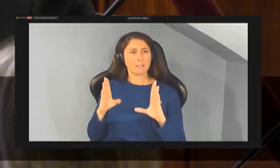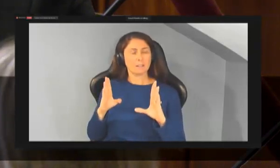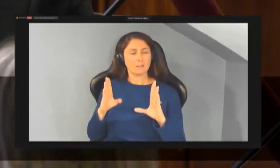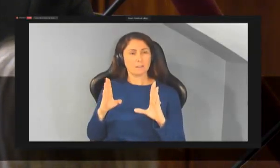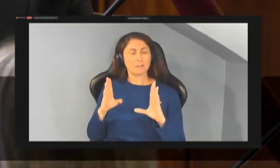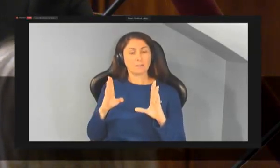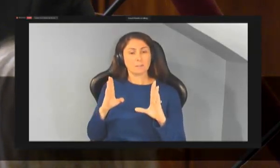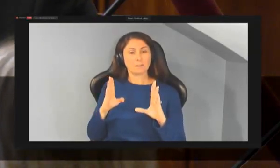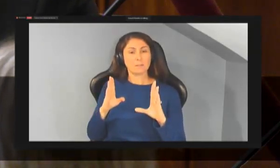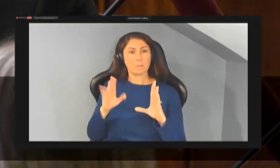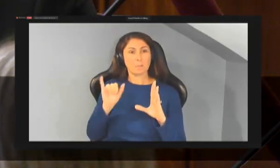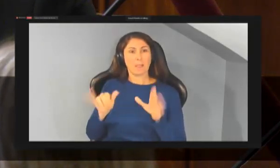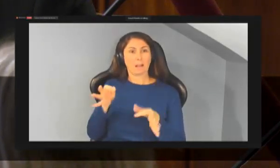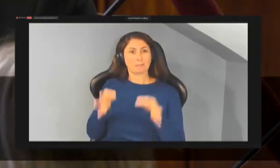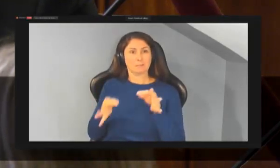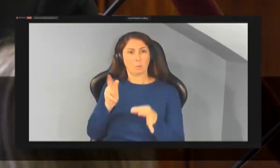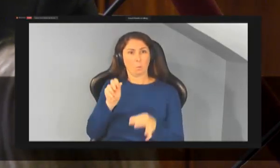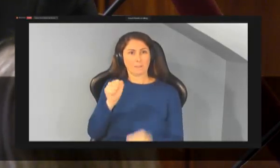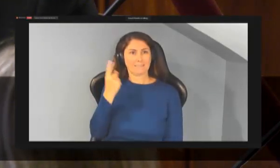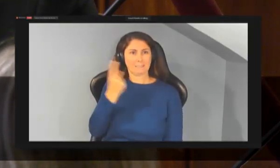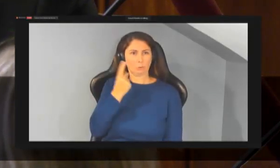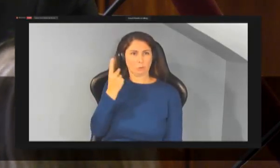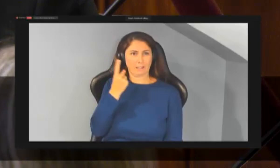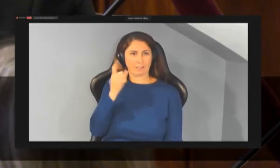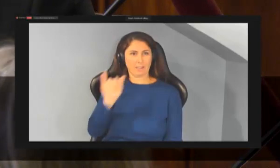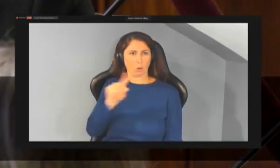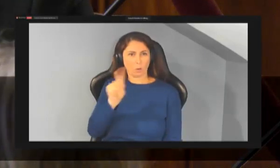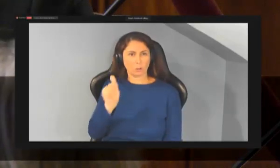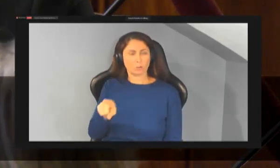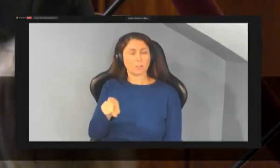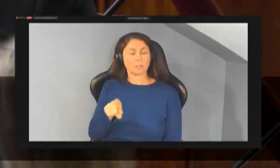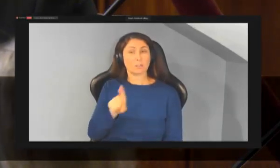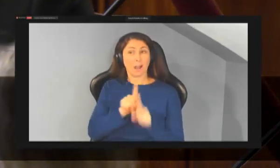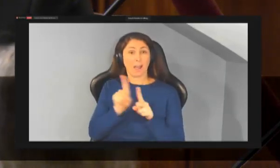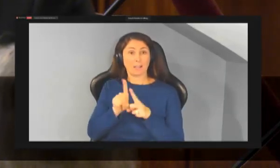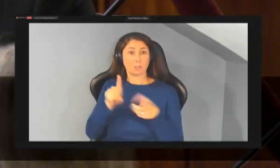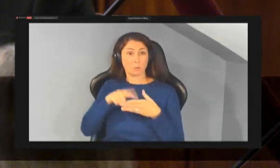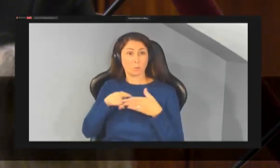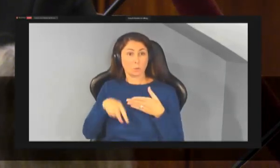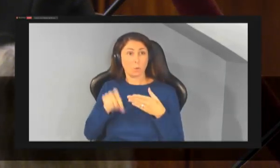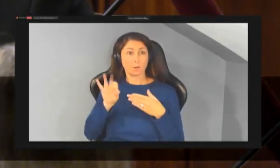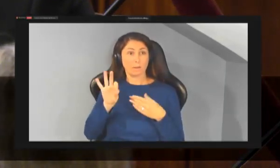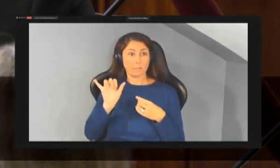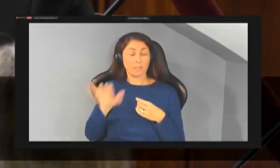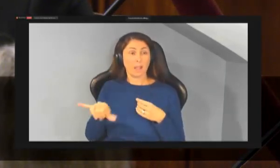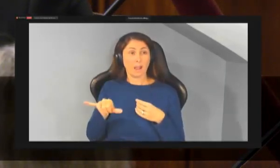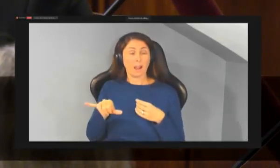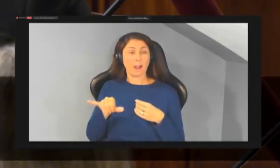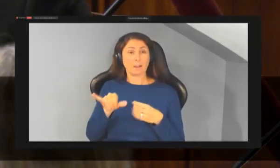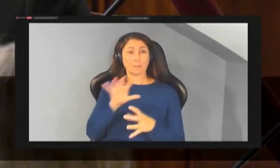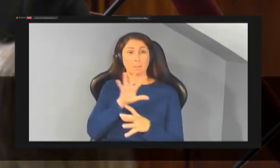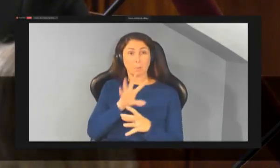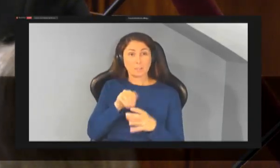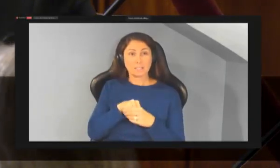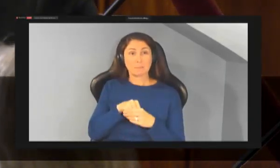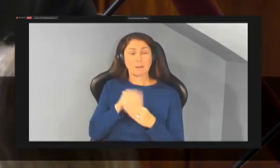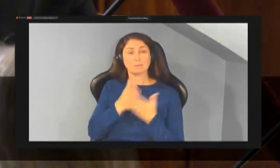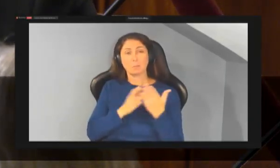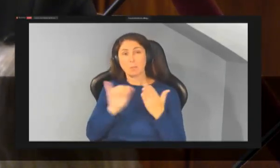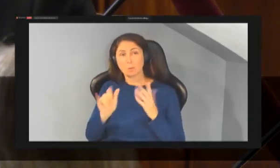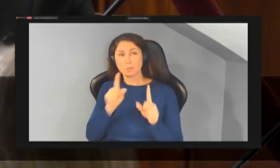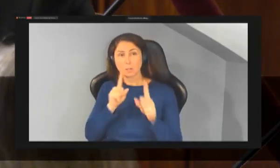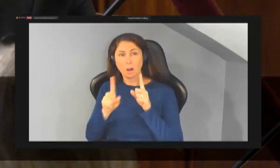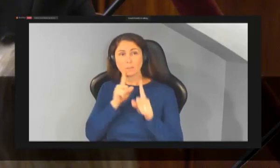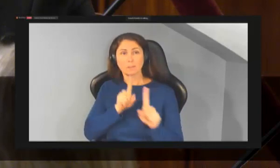was considering that question. And as a result of that, participated in some of those conversations, attended